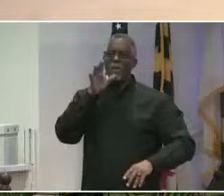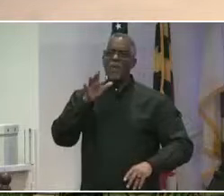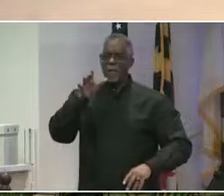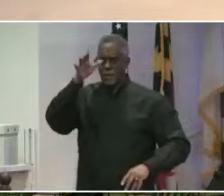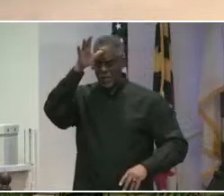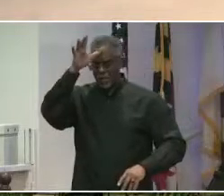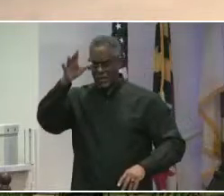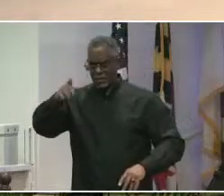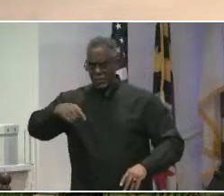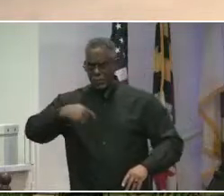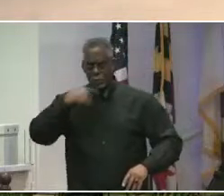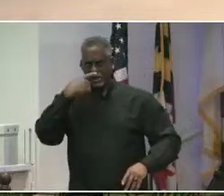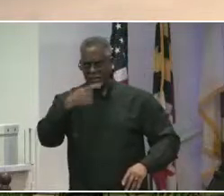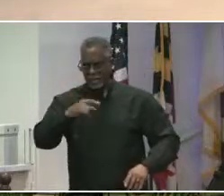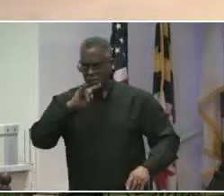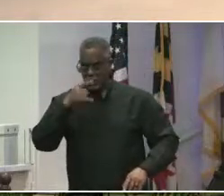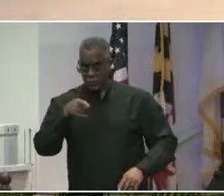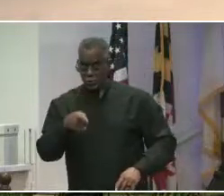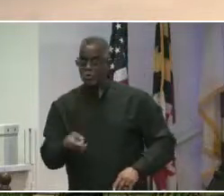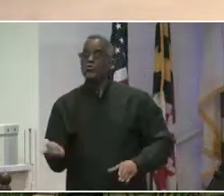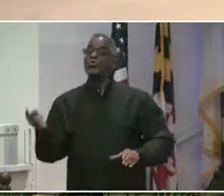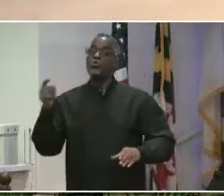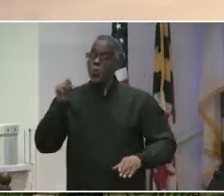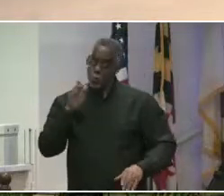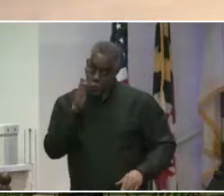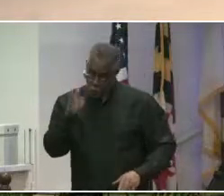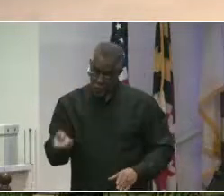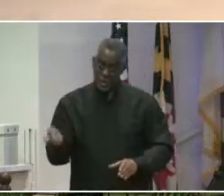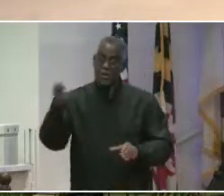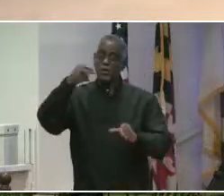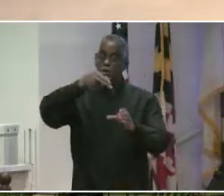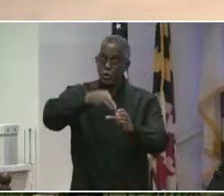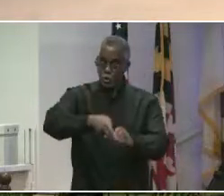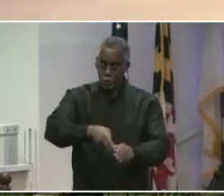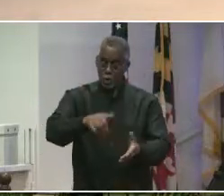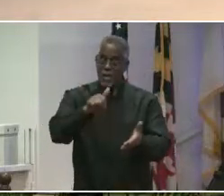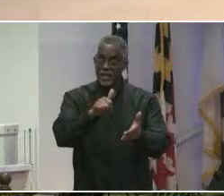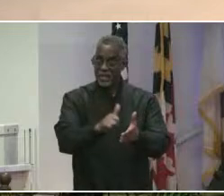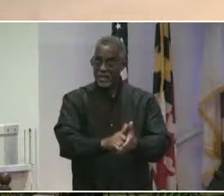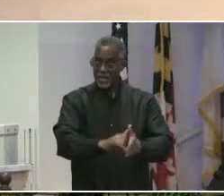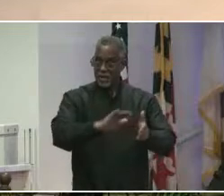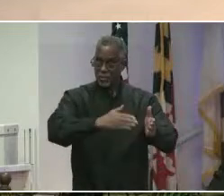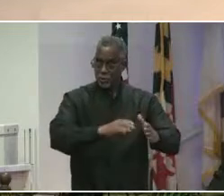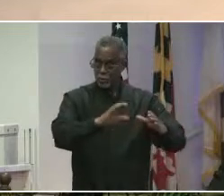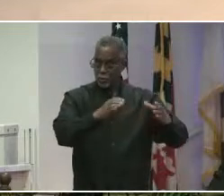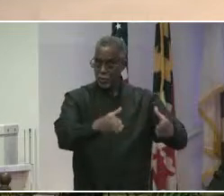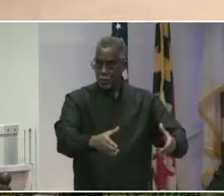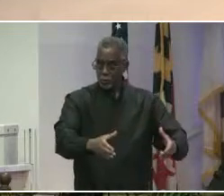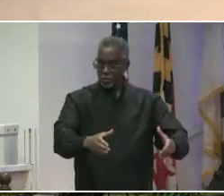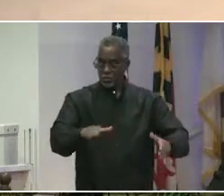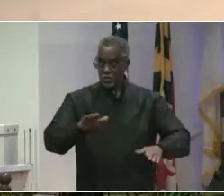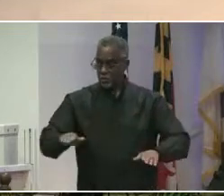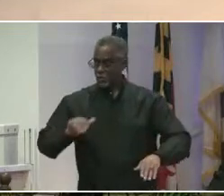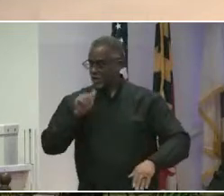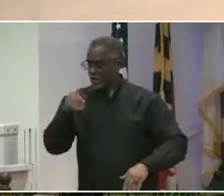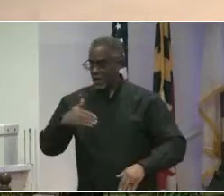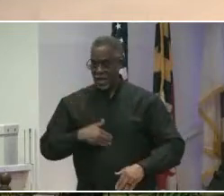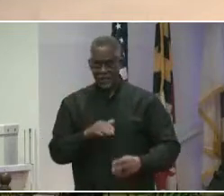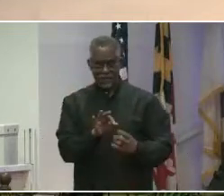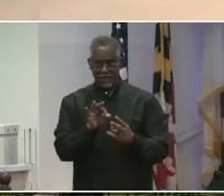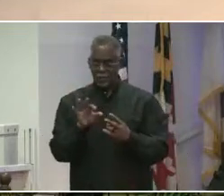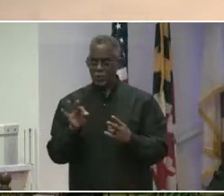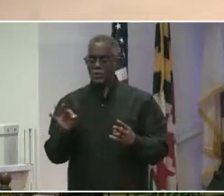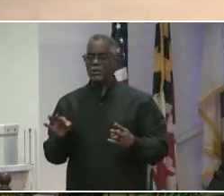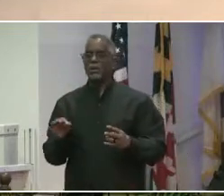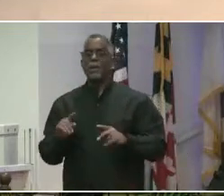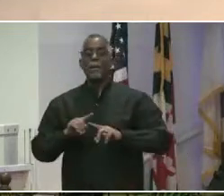Why, that's what you're going to do. I'm trying to come up to 2024. They say you don't do that anymore. But however some parents might